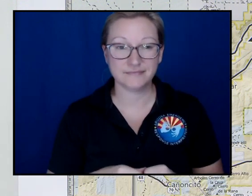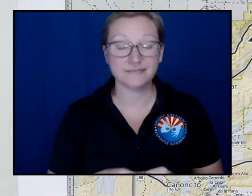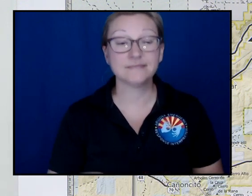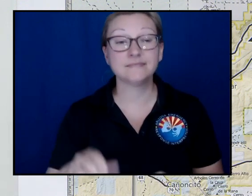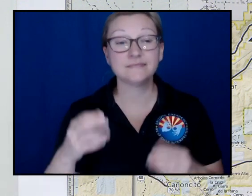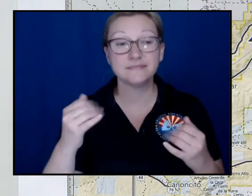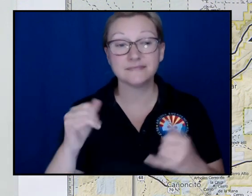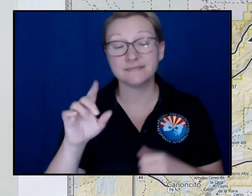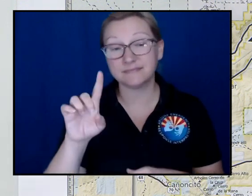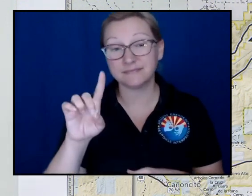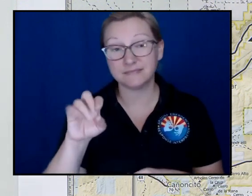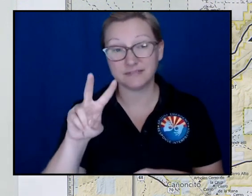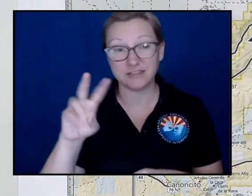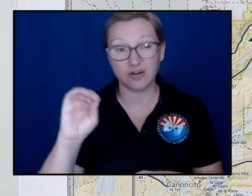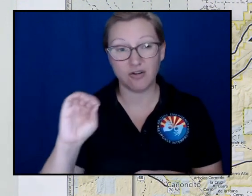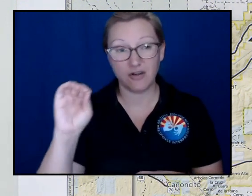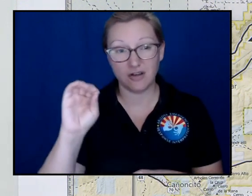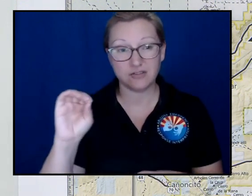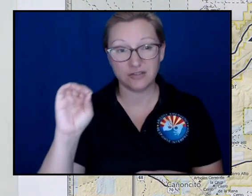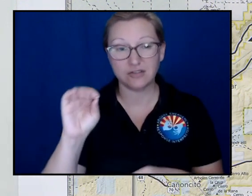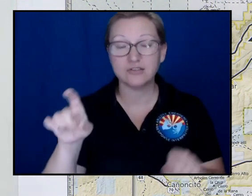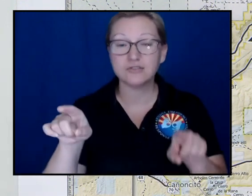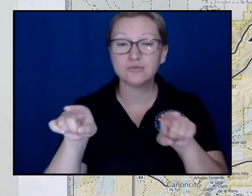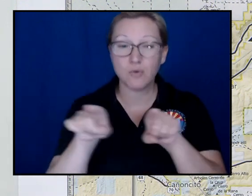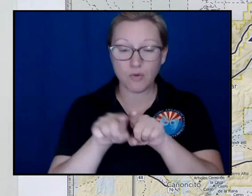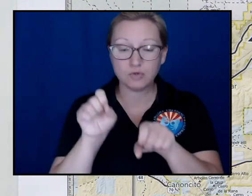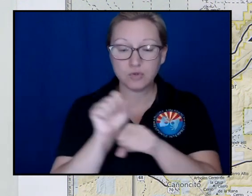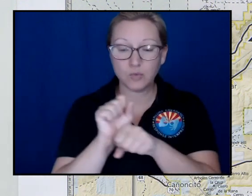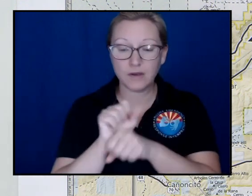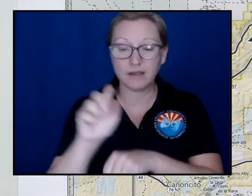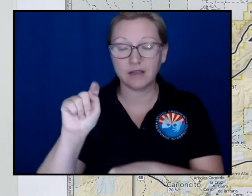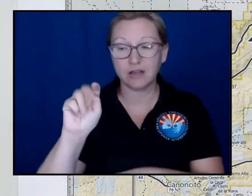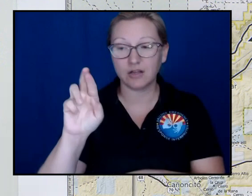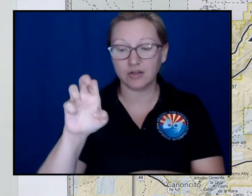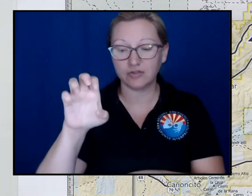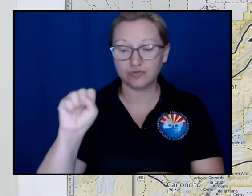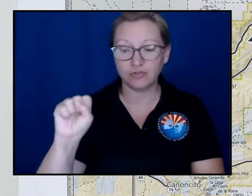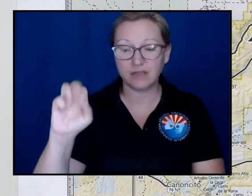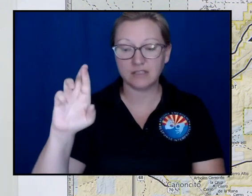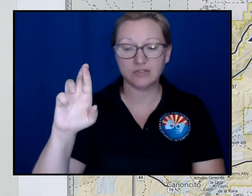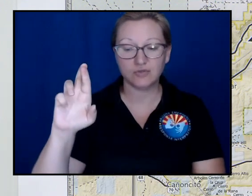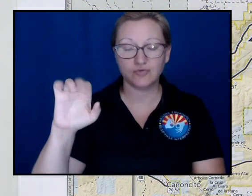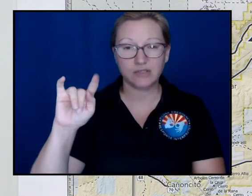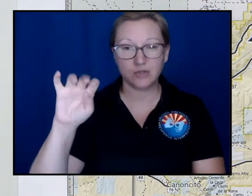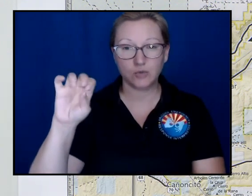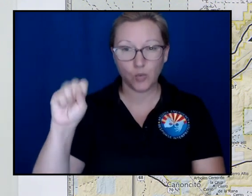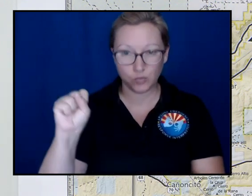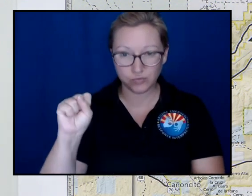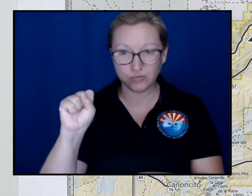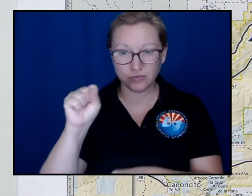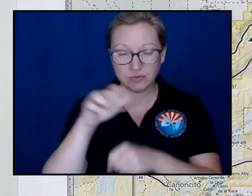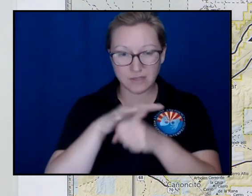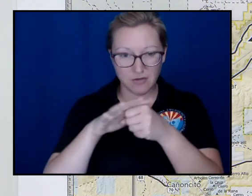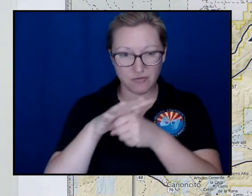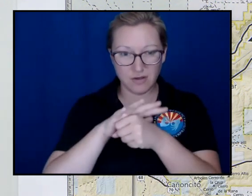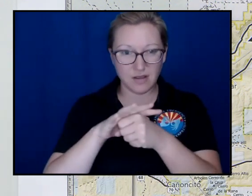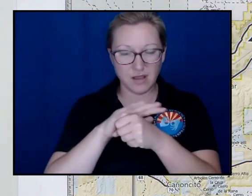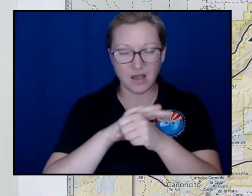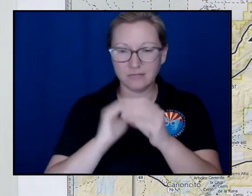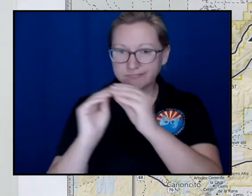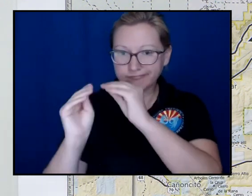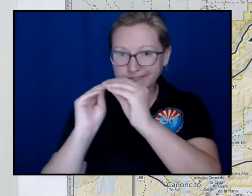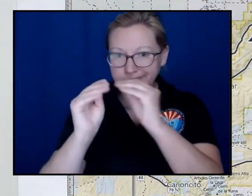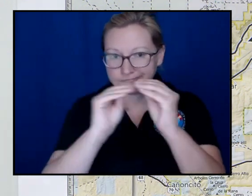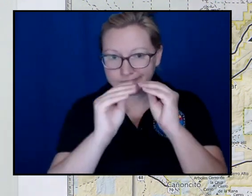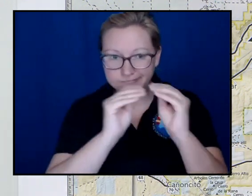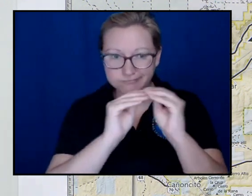Oscar's also doing some work here in the Tres Ritos area. They're continuing with some equipment repair as well, repairing a lot of these